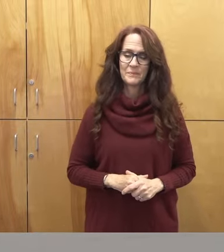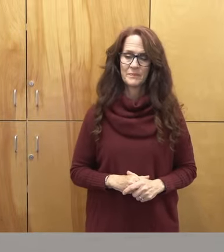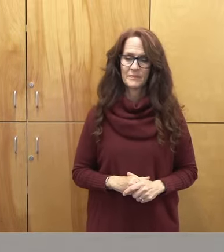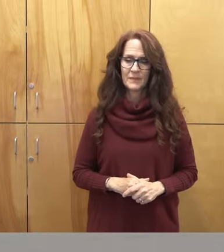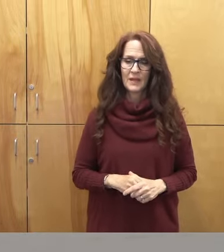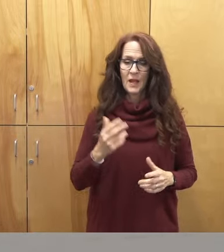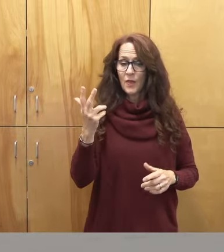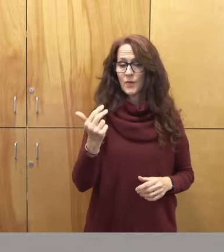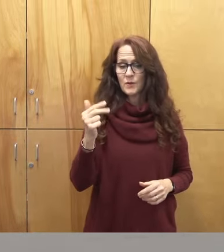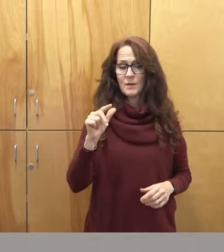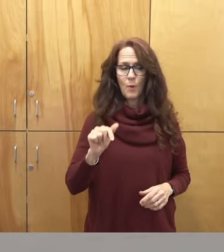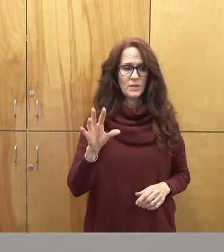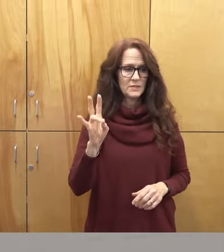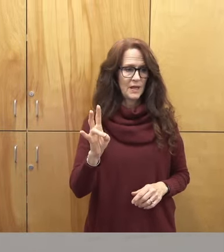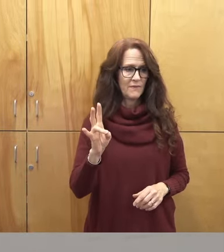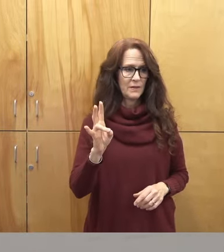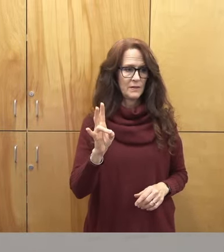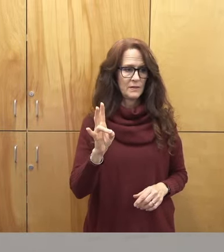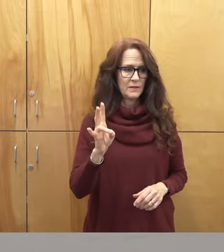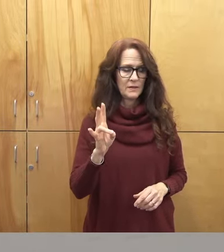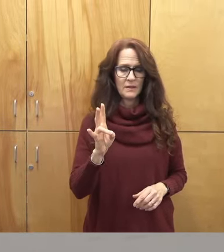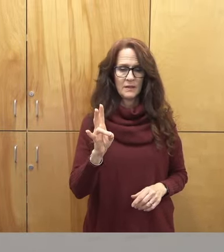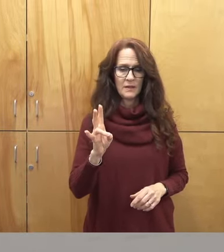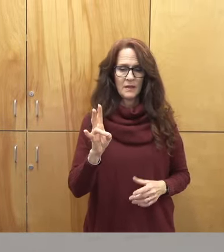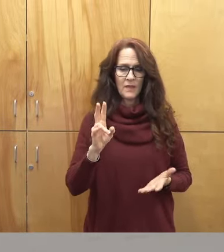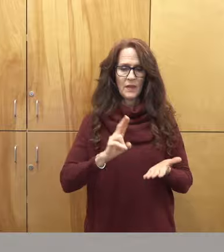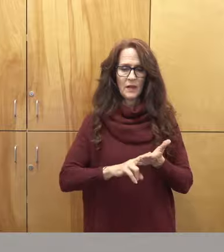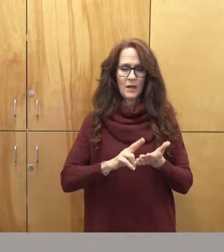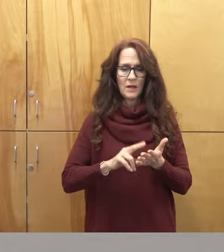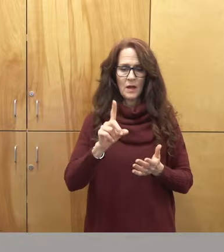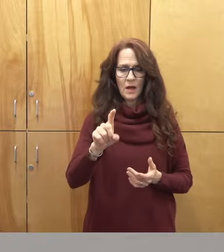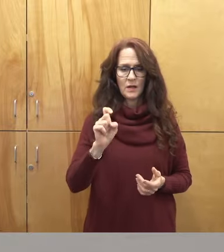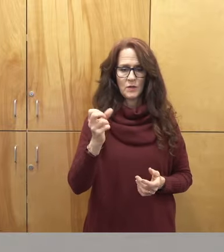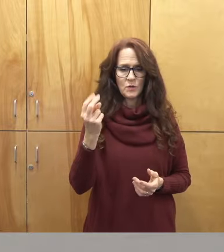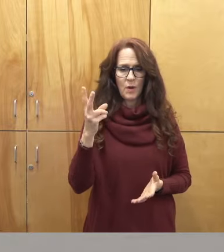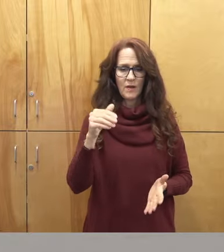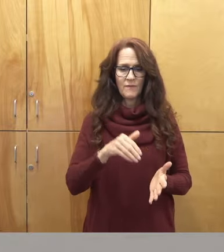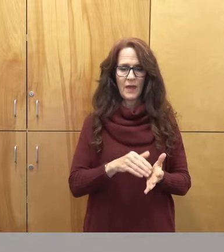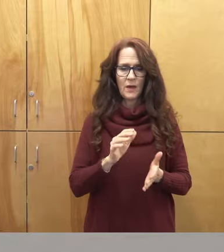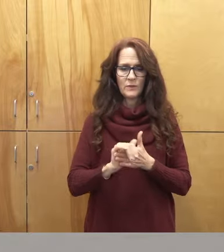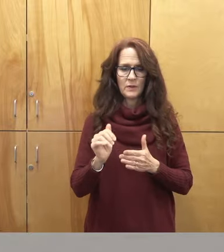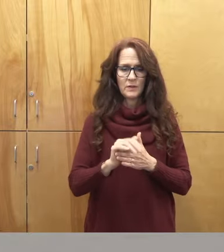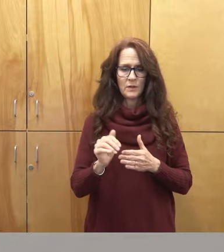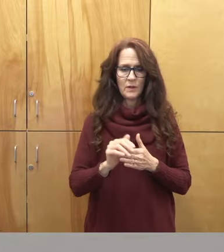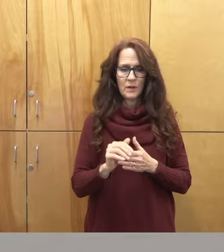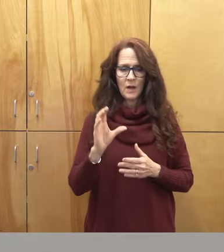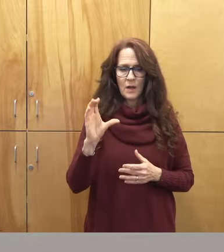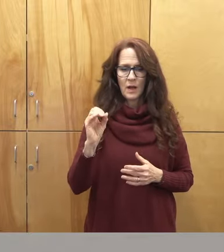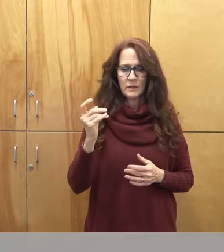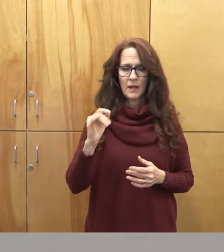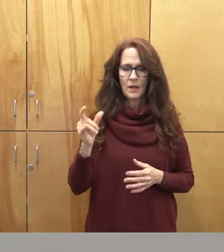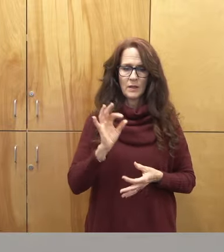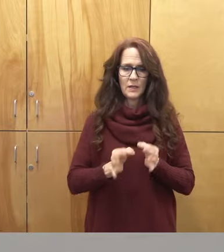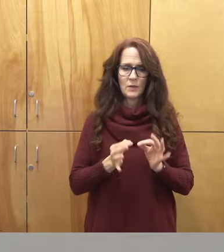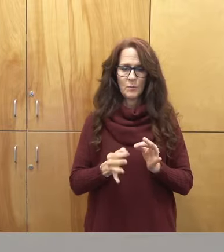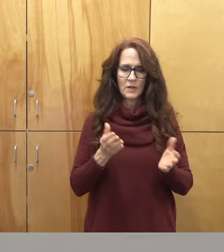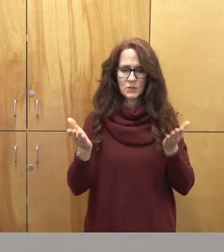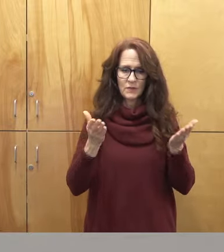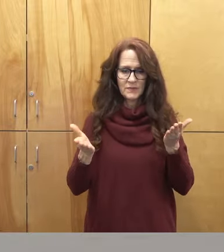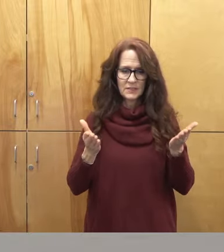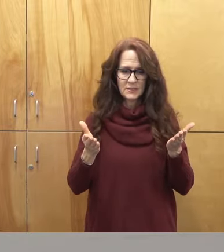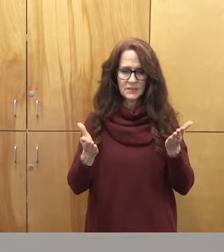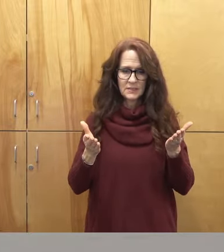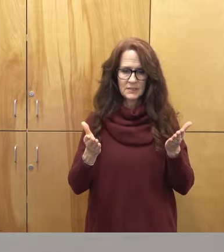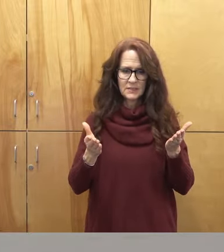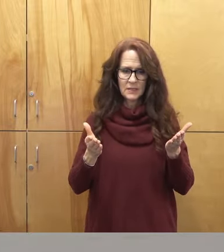item 13.7, the contract for $112,000 with Continental Interpreting Services.